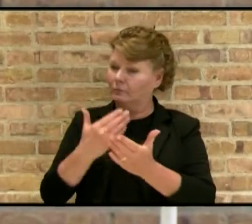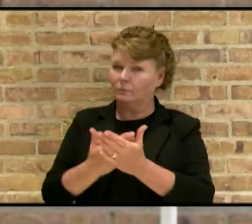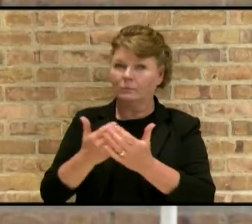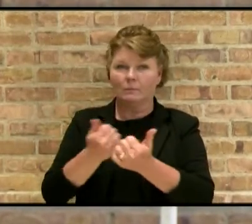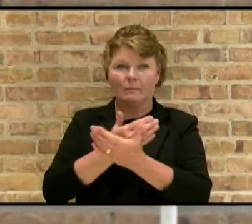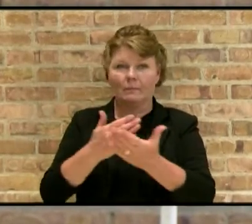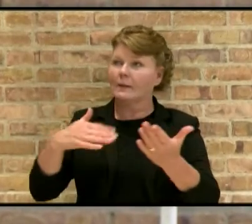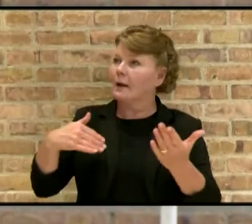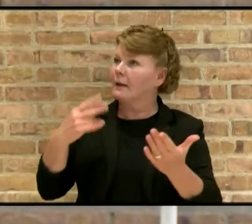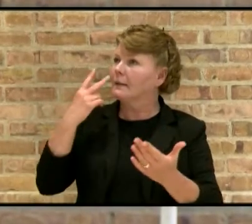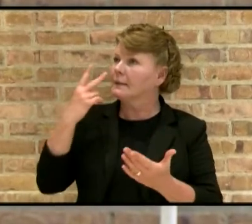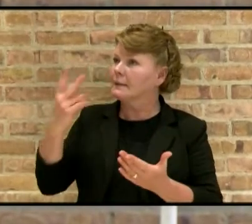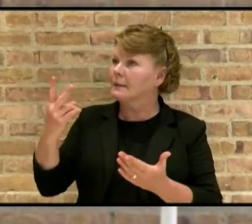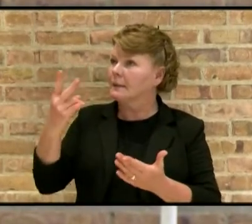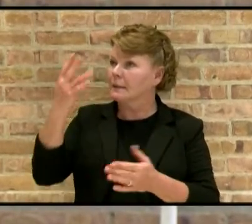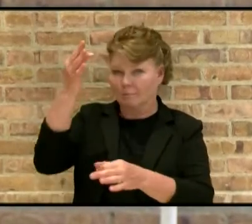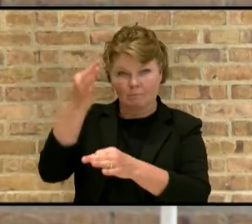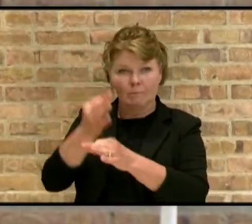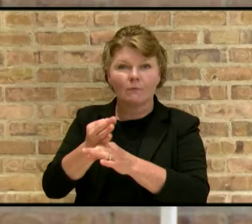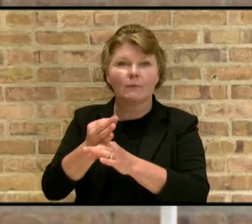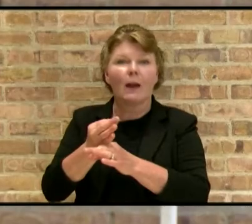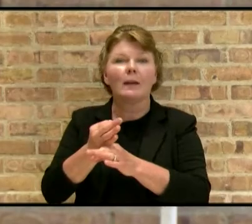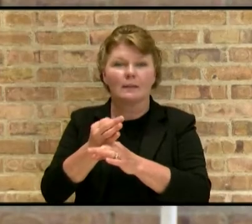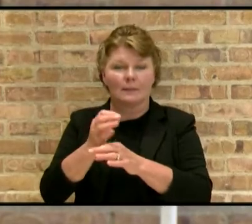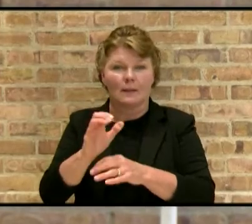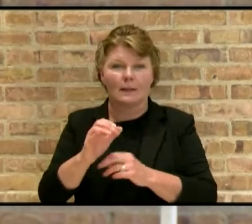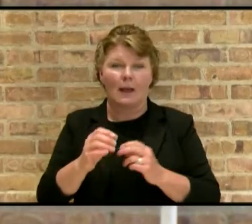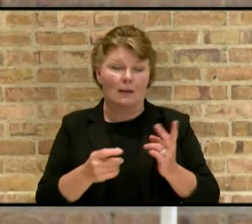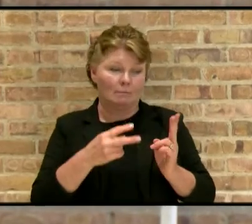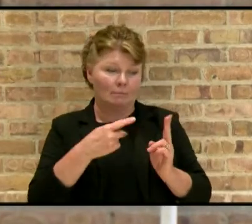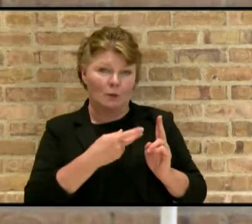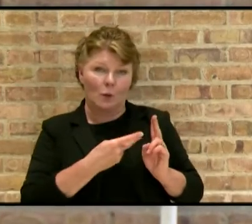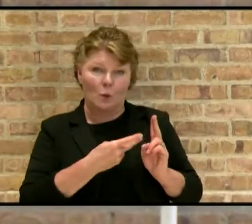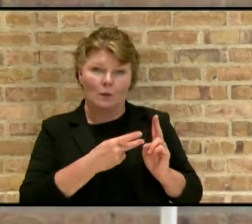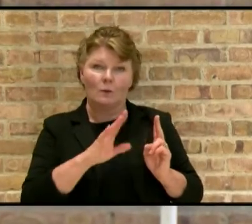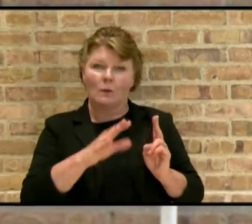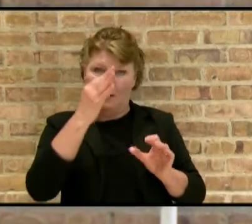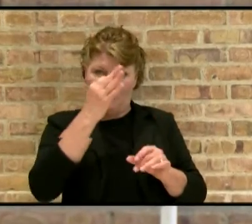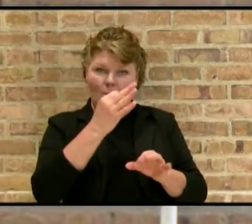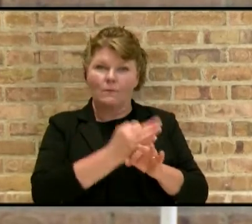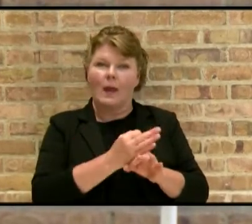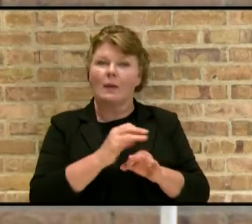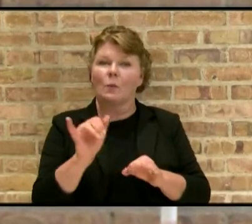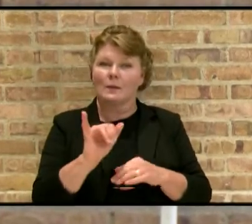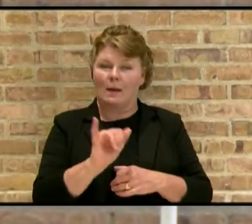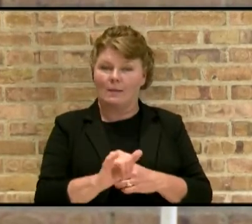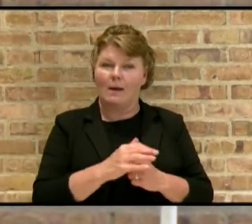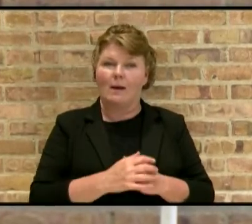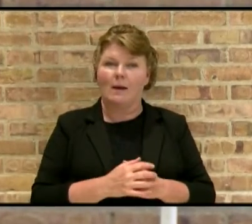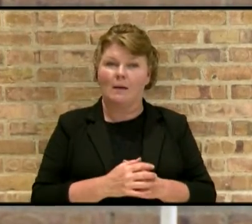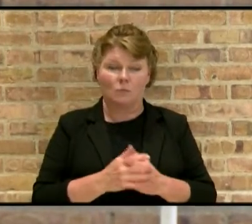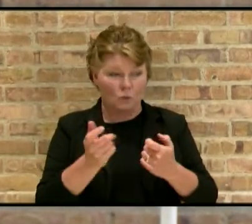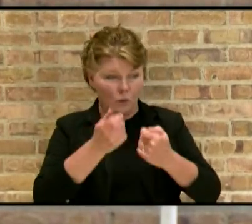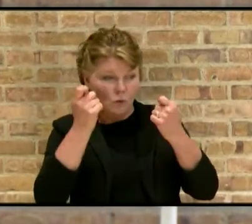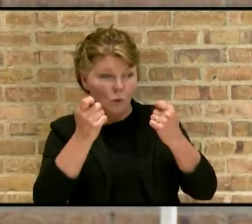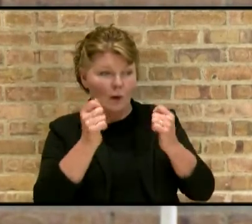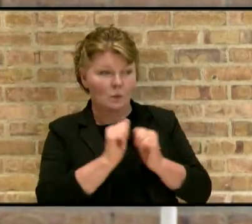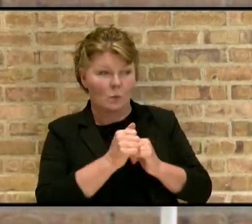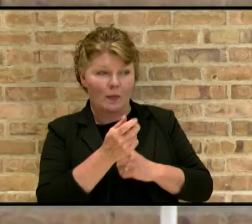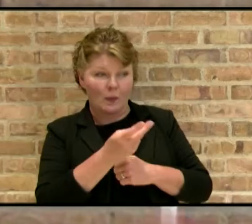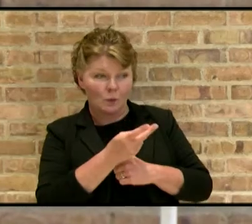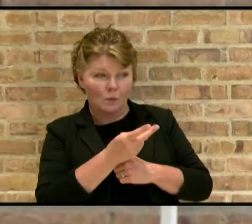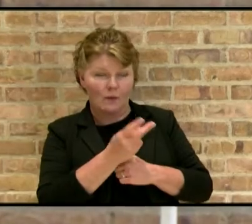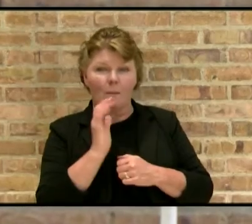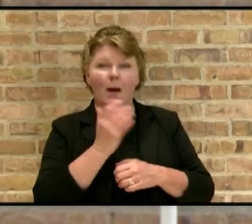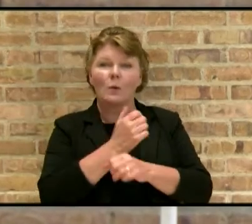seen. Such was the faith of Simeon and Anna. And with them we rejoice. Our